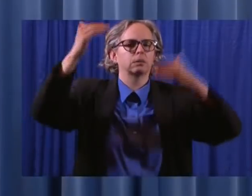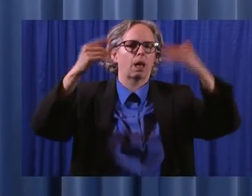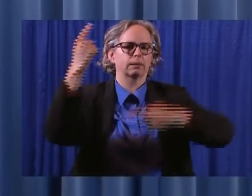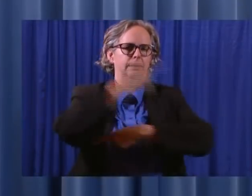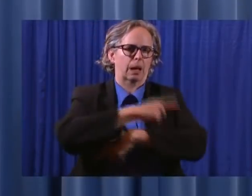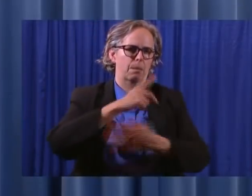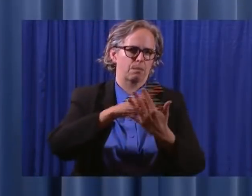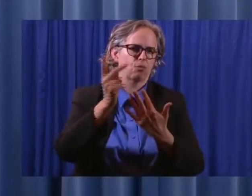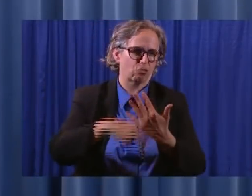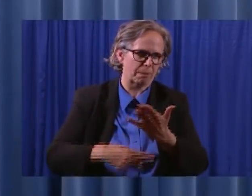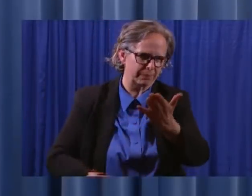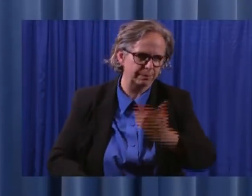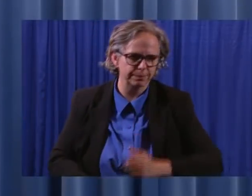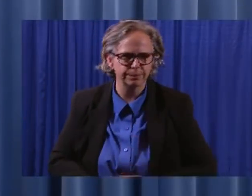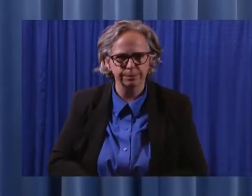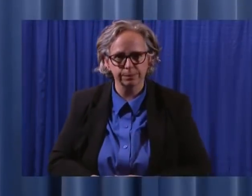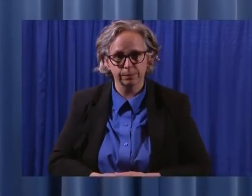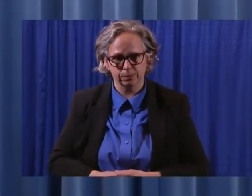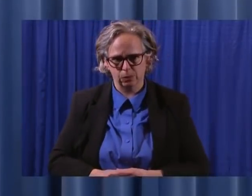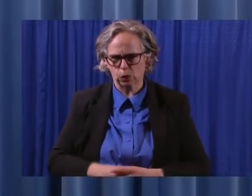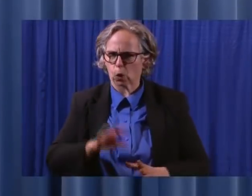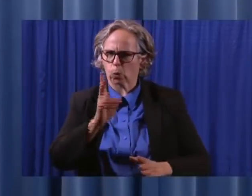we look at all of these openings,